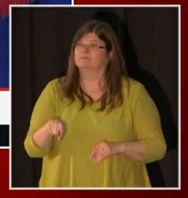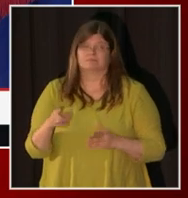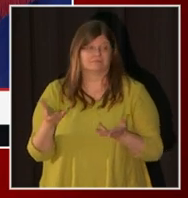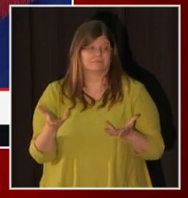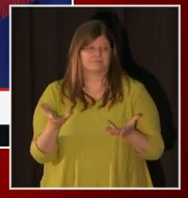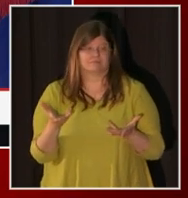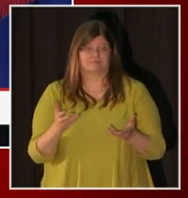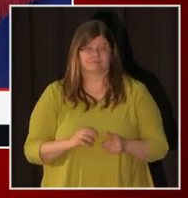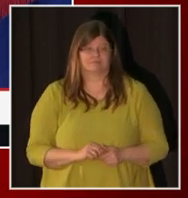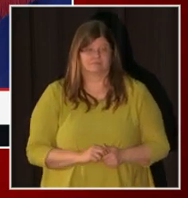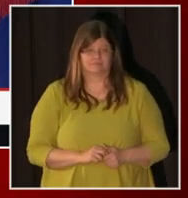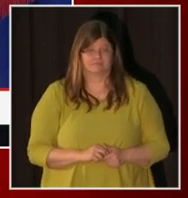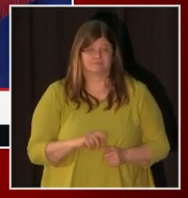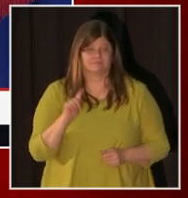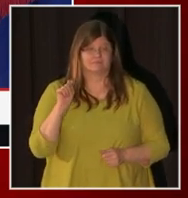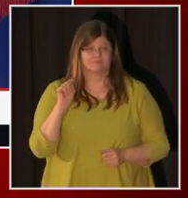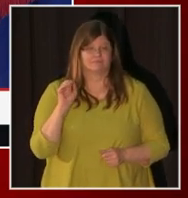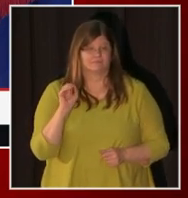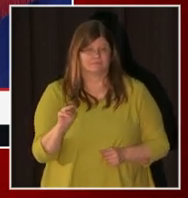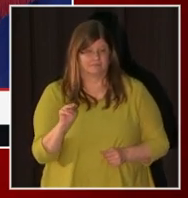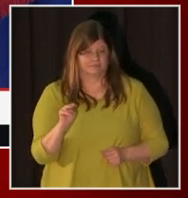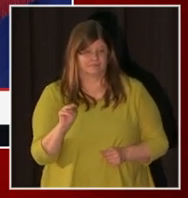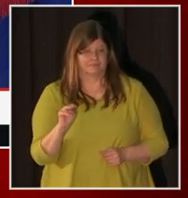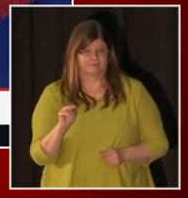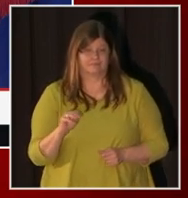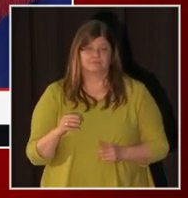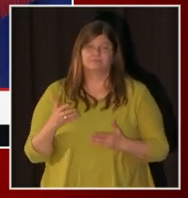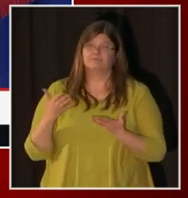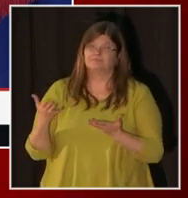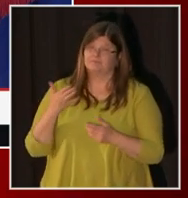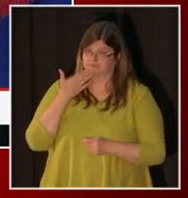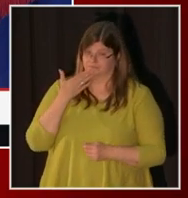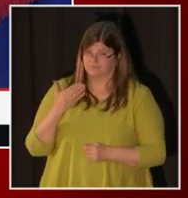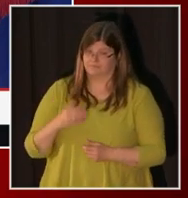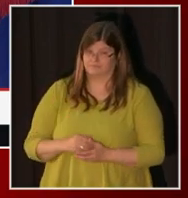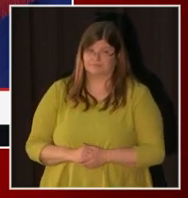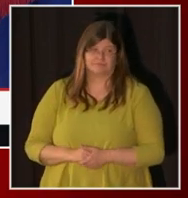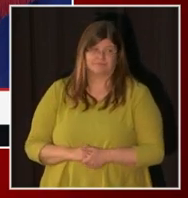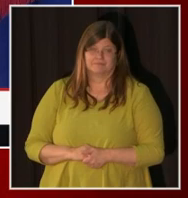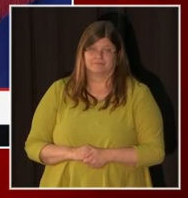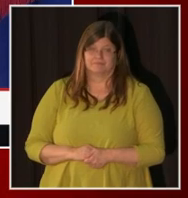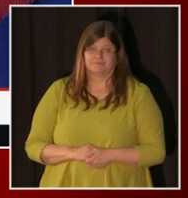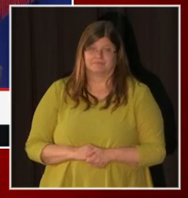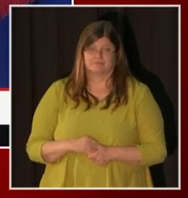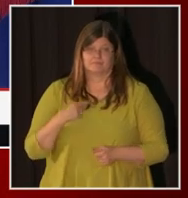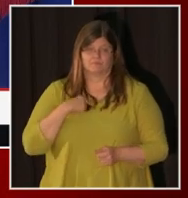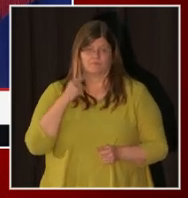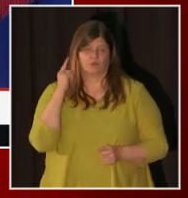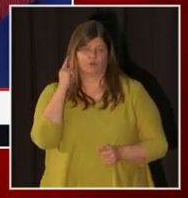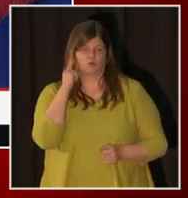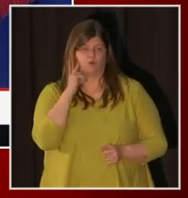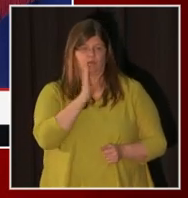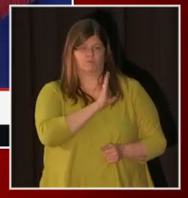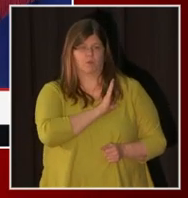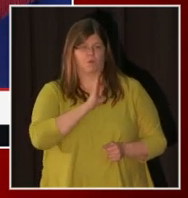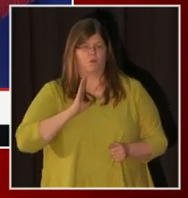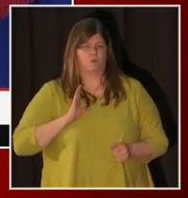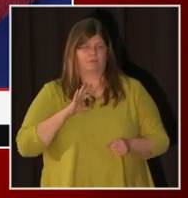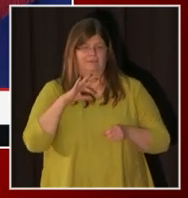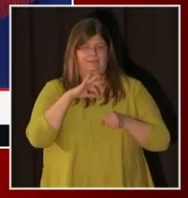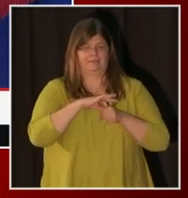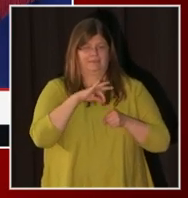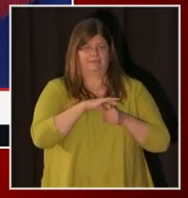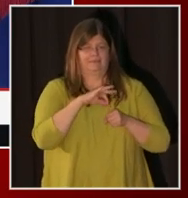Yes, thank you, Mayor. Thank you for taking our calls. The Board of Elections today said it's having some problems with email requests for